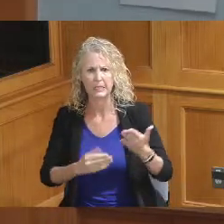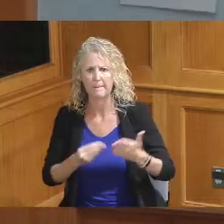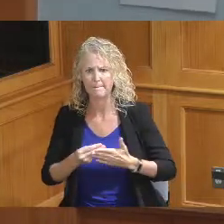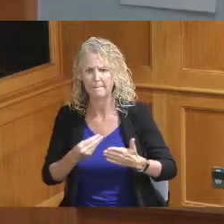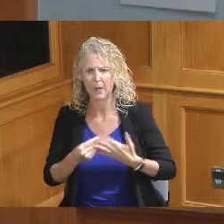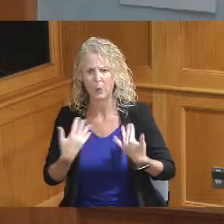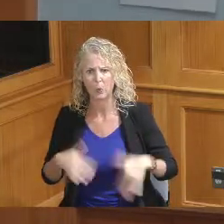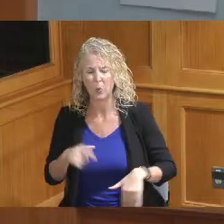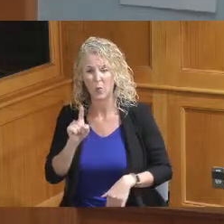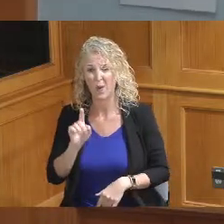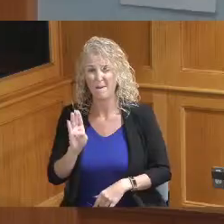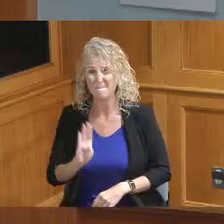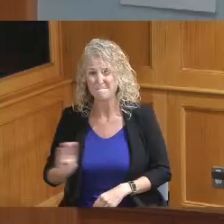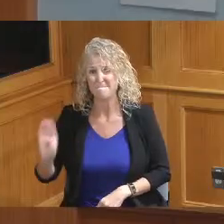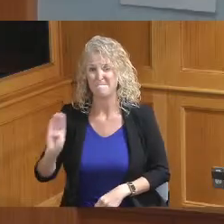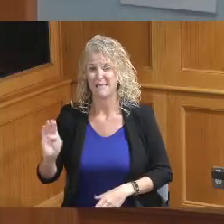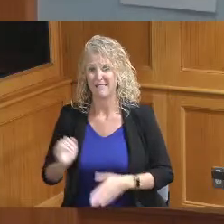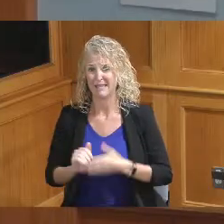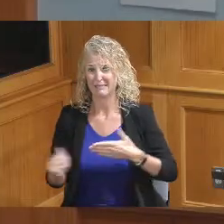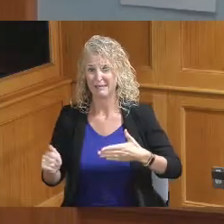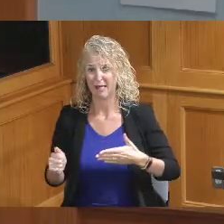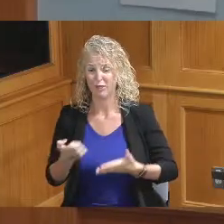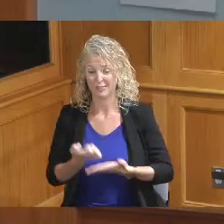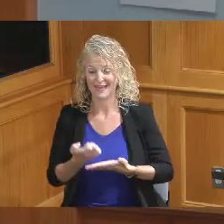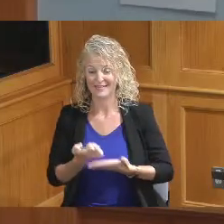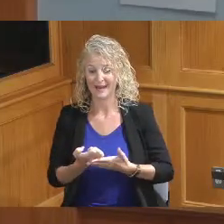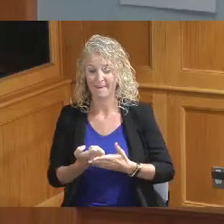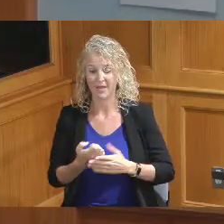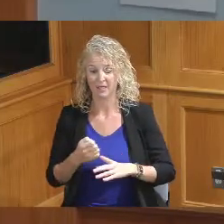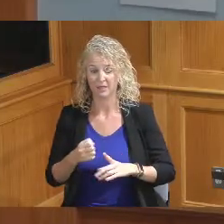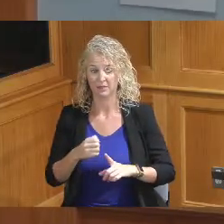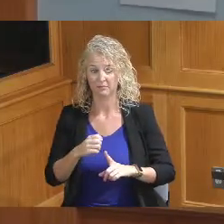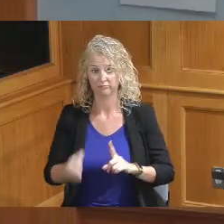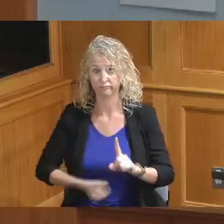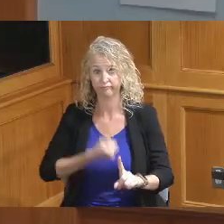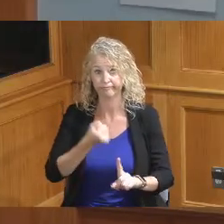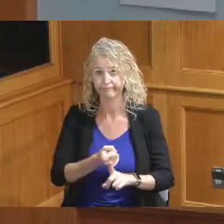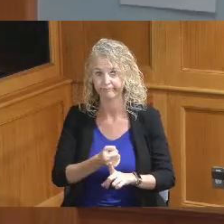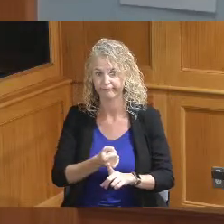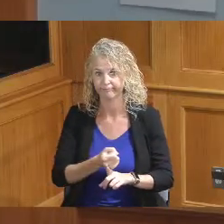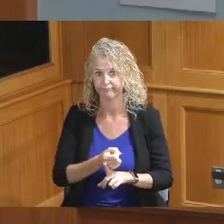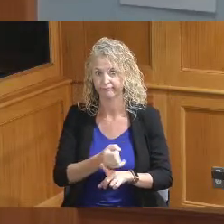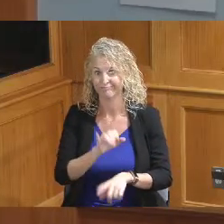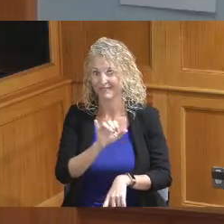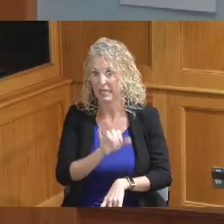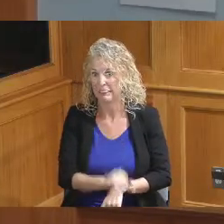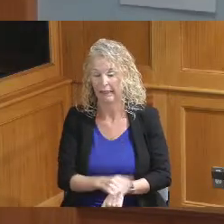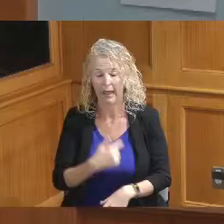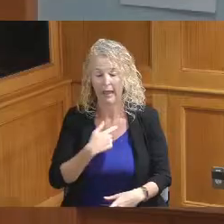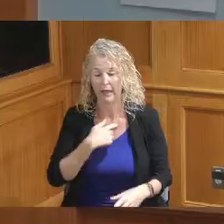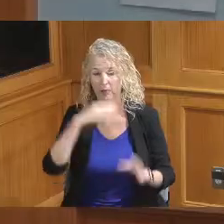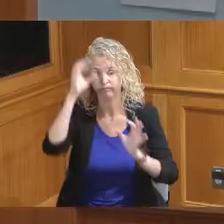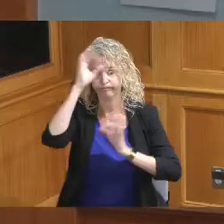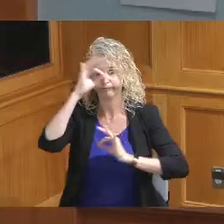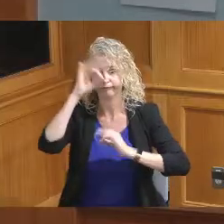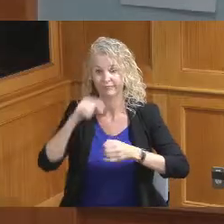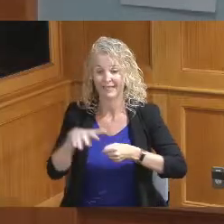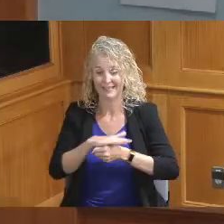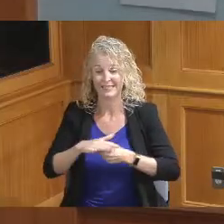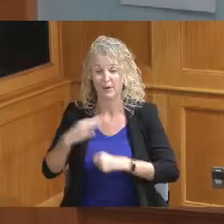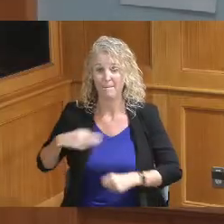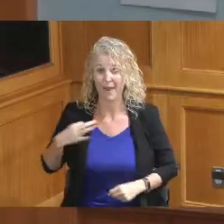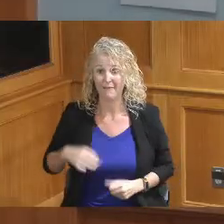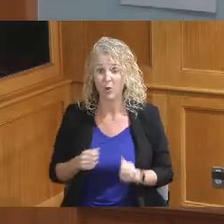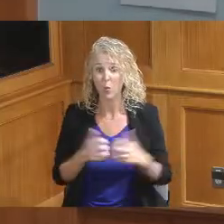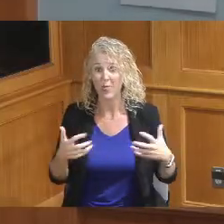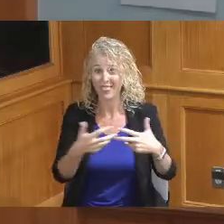in economic impact from this stadium in the Bengals. I didn't have any idea it was that much of an impact to the city and this region. Without that